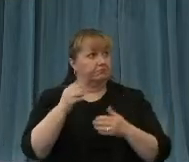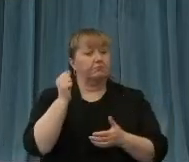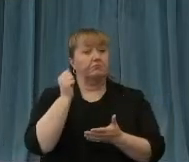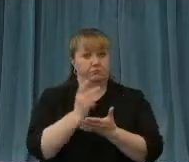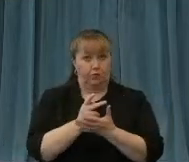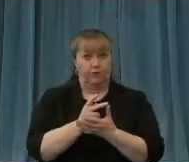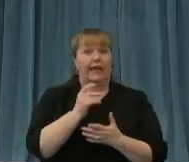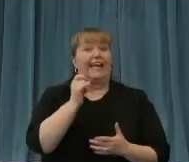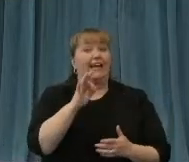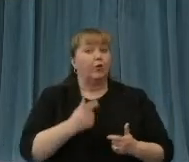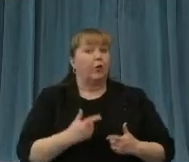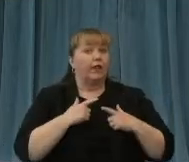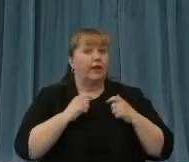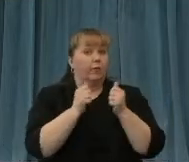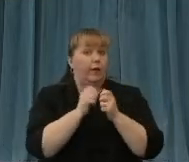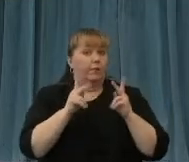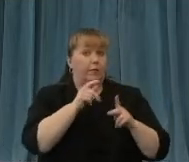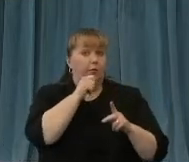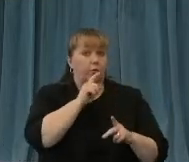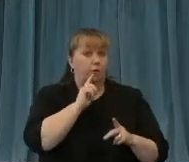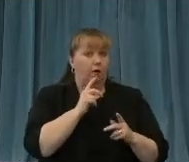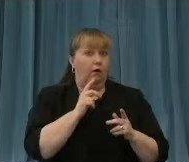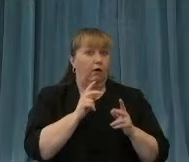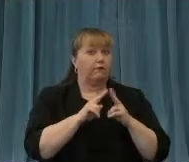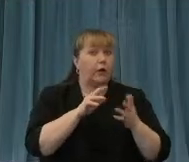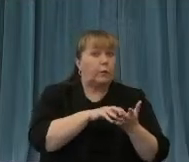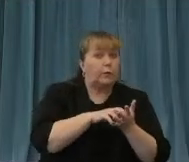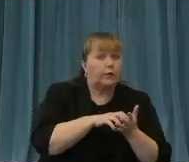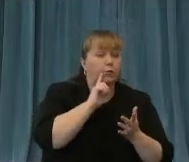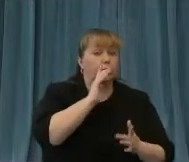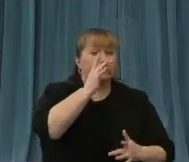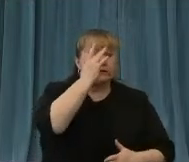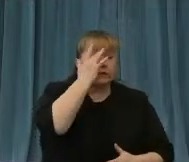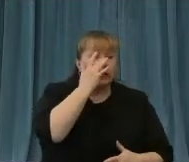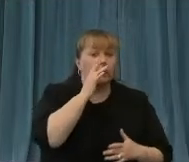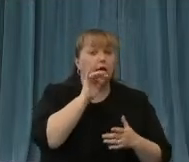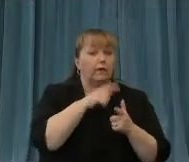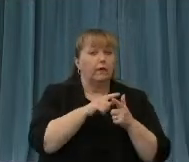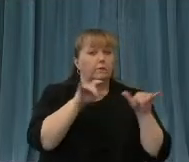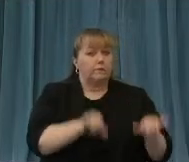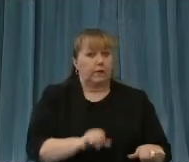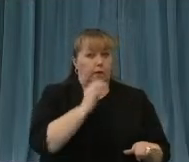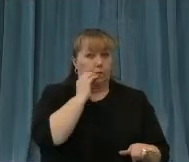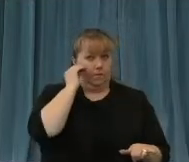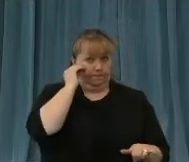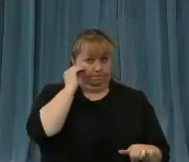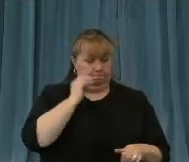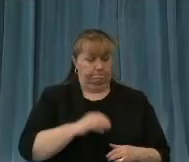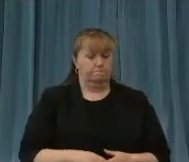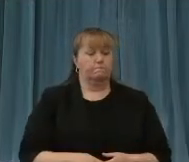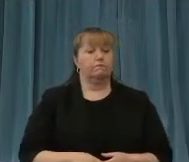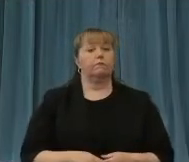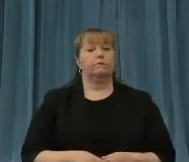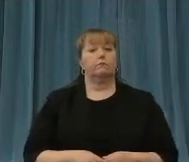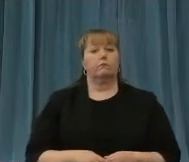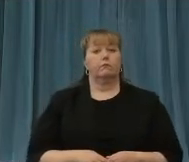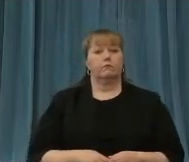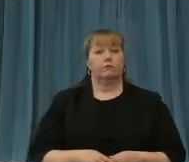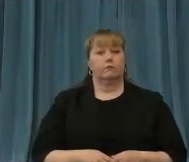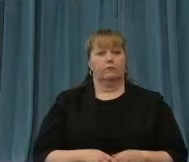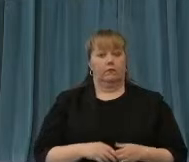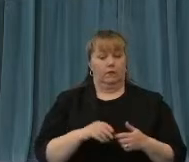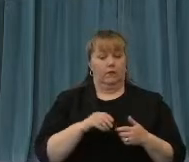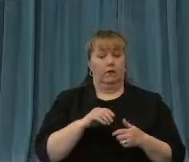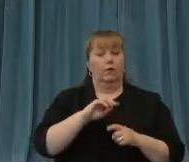vulnerable residents can take the necessary precautions. As we approach phase one, we'll make sure updated guidance is issued on